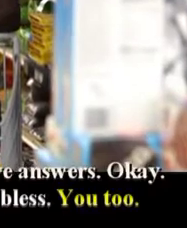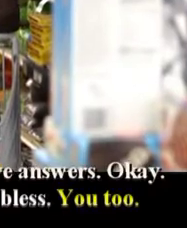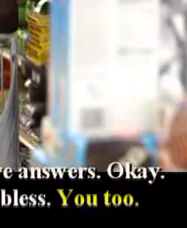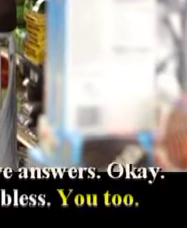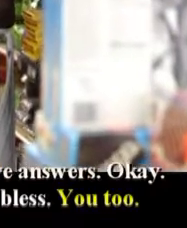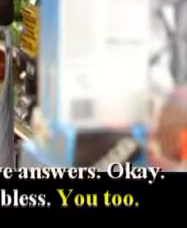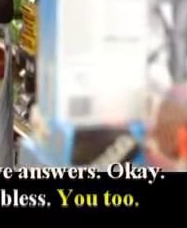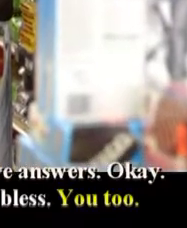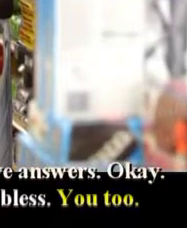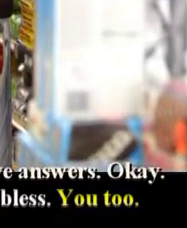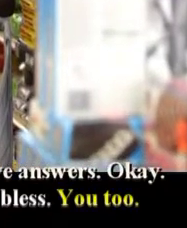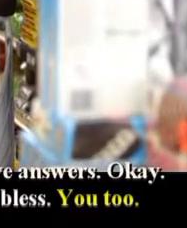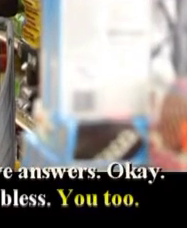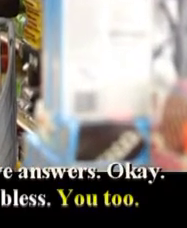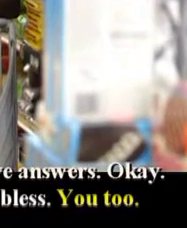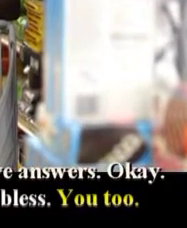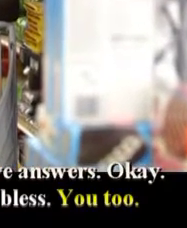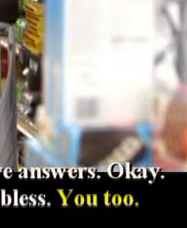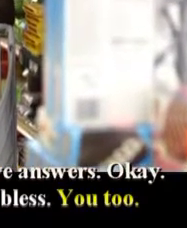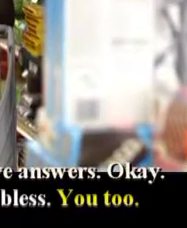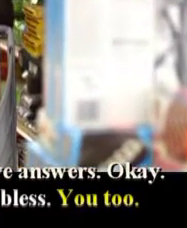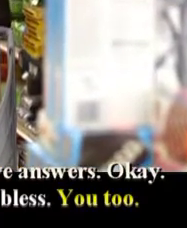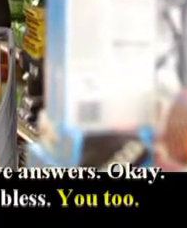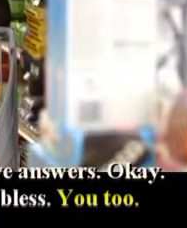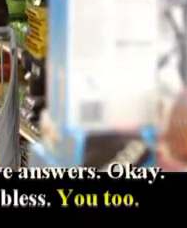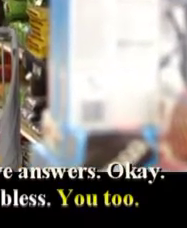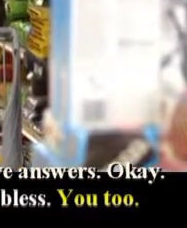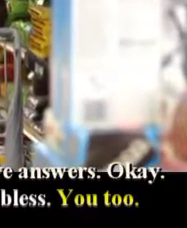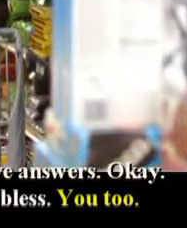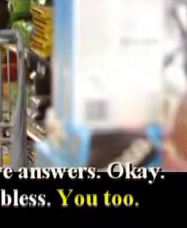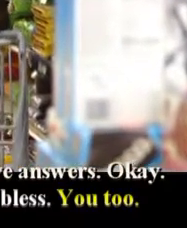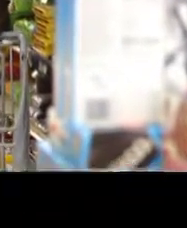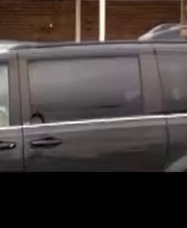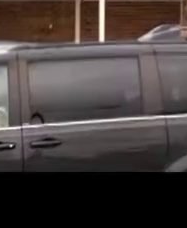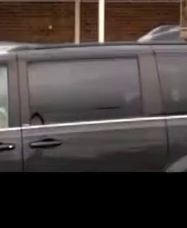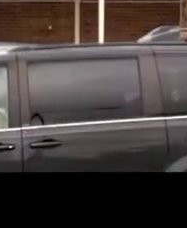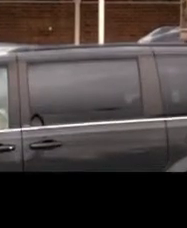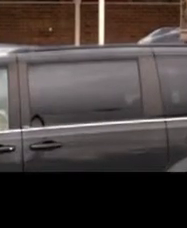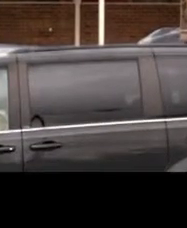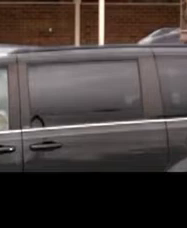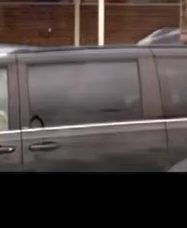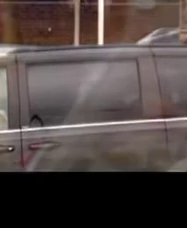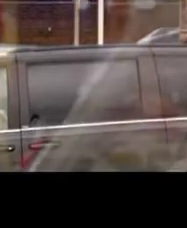answers. Okay. Yeah. It's nice meeting you. Have a great day. God bless. You too.